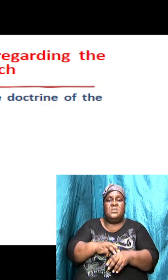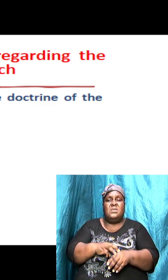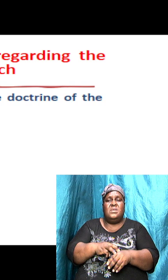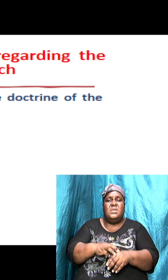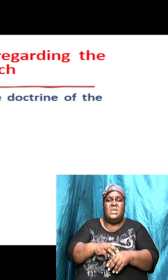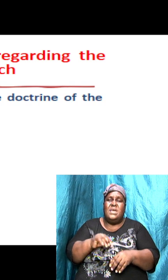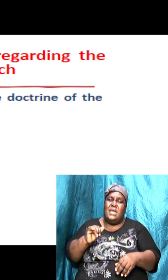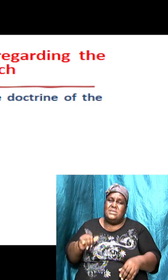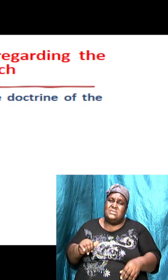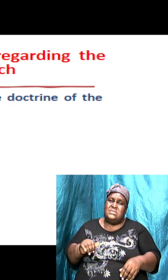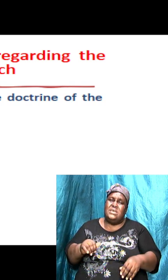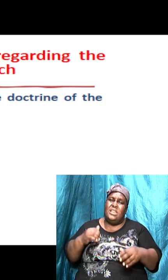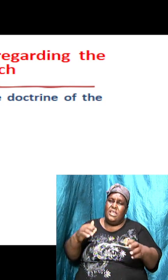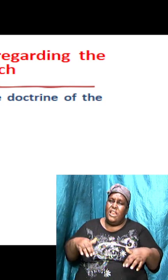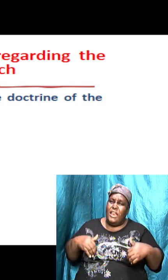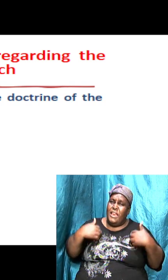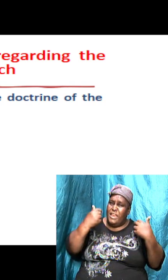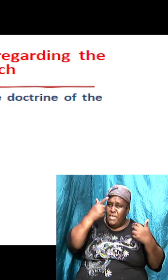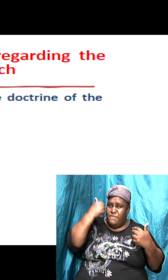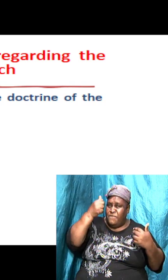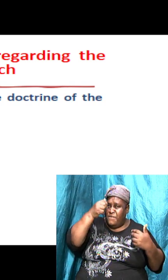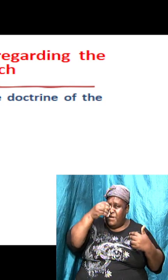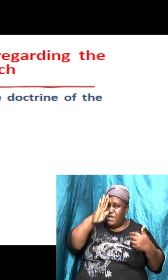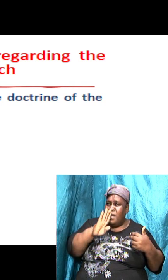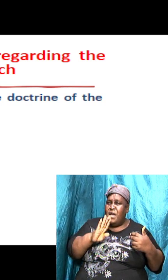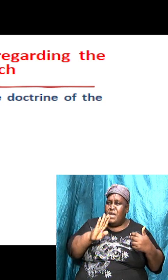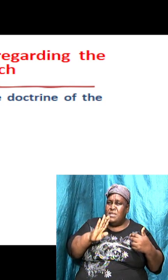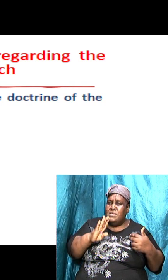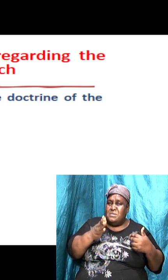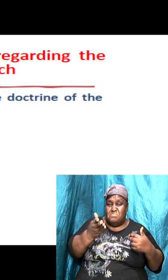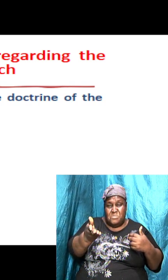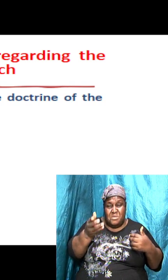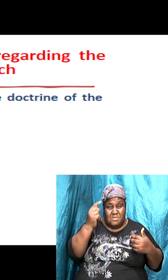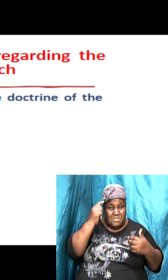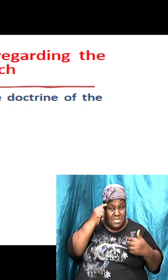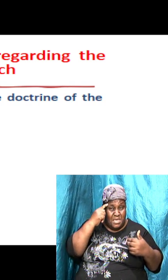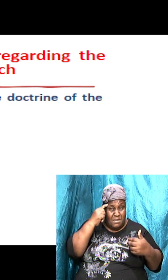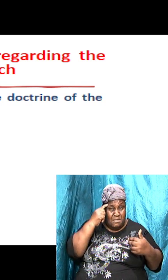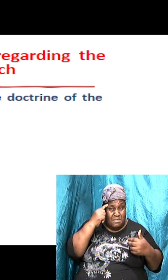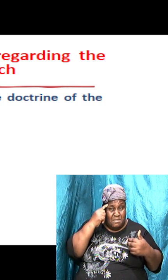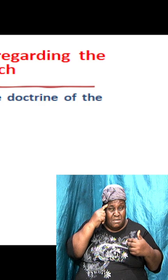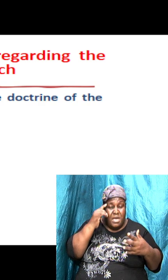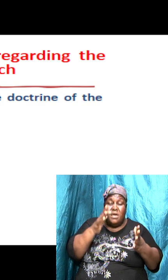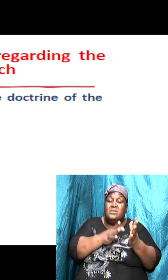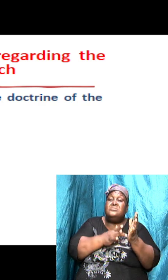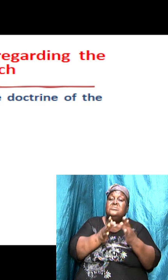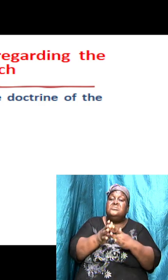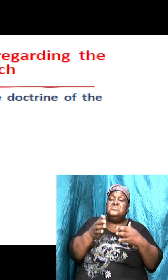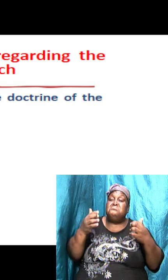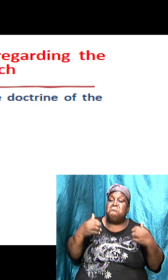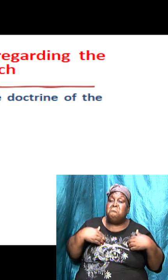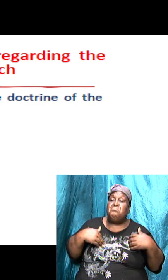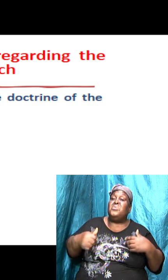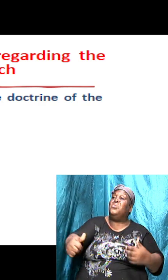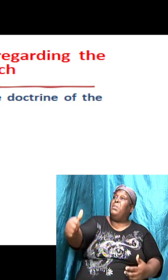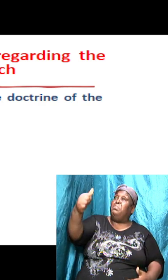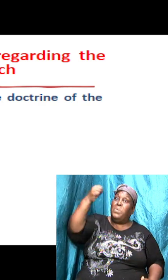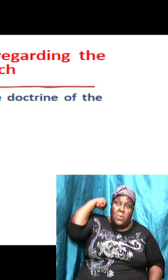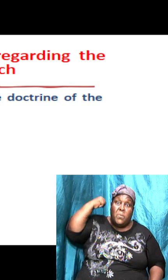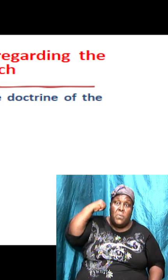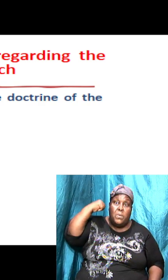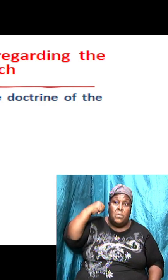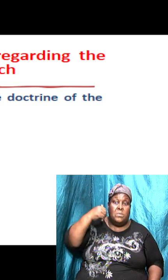walk as they think with God in the church. And Jesus had to rebuke them because he's saying that,